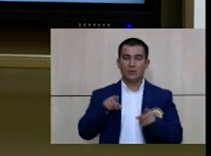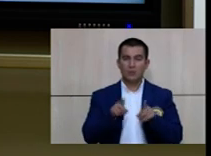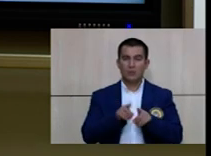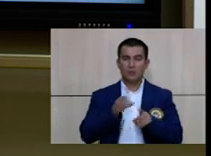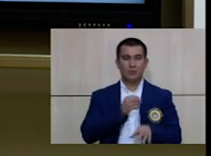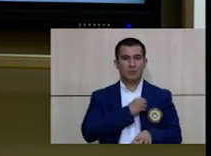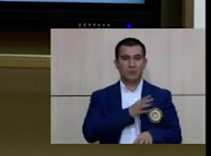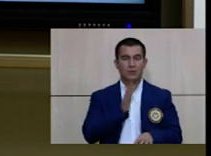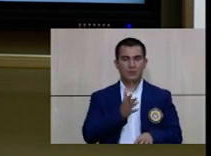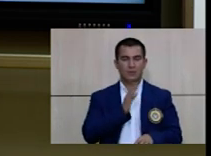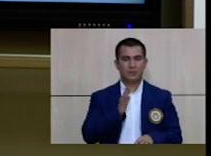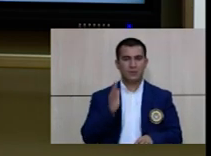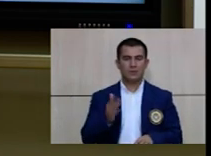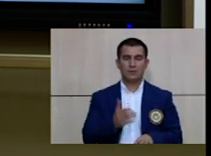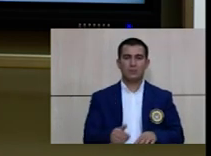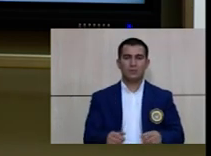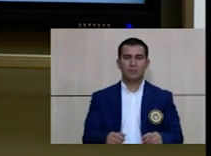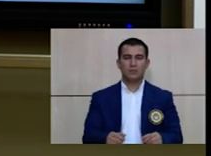boy bo'lar ekan.